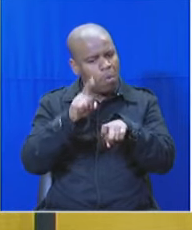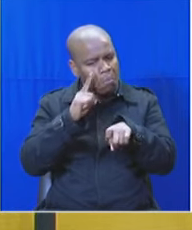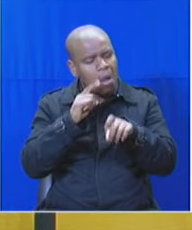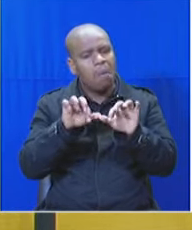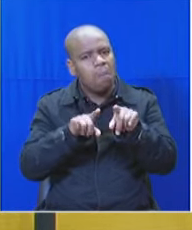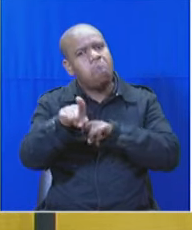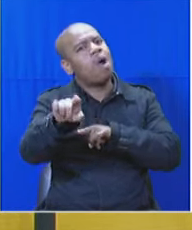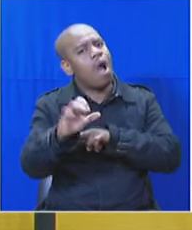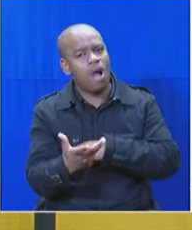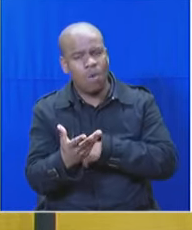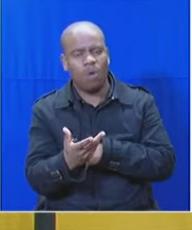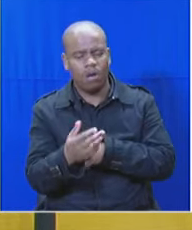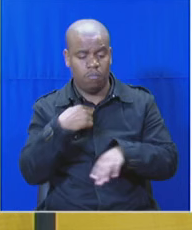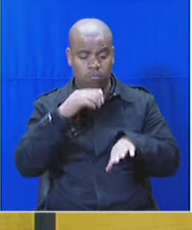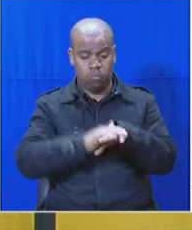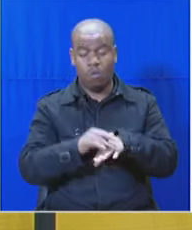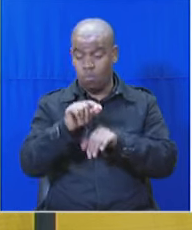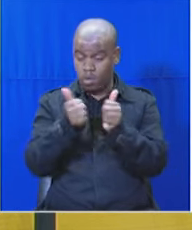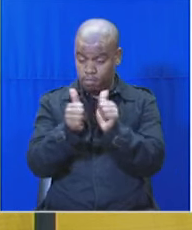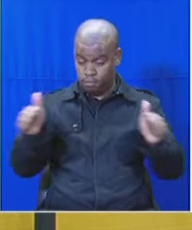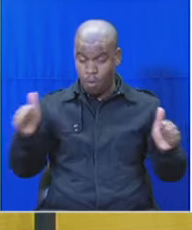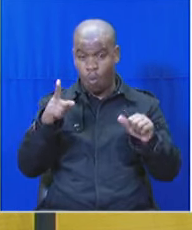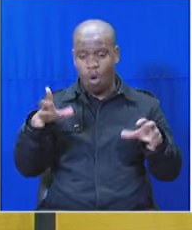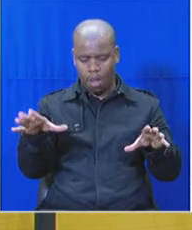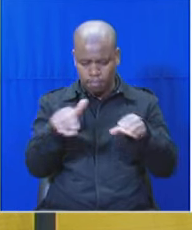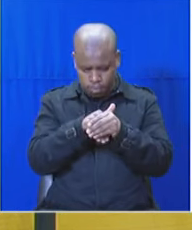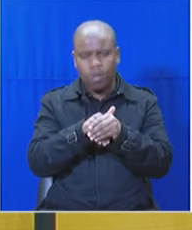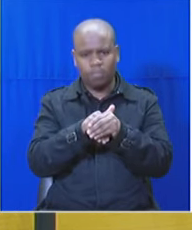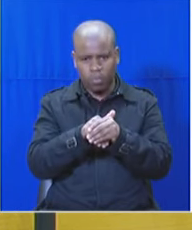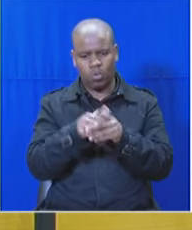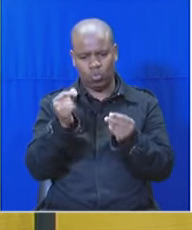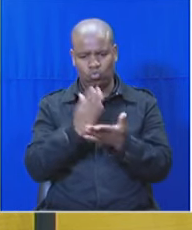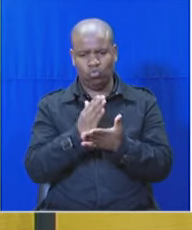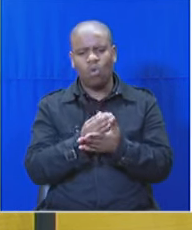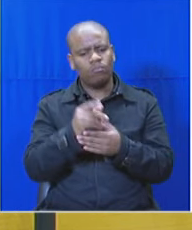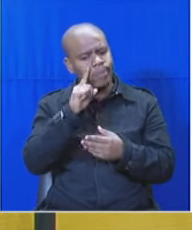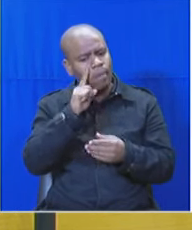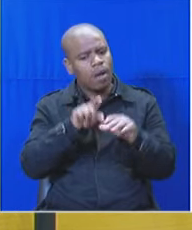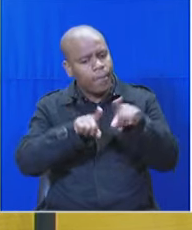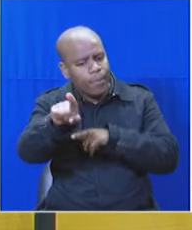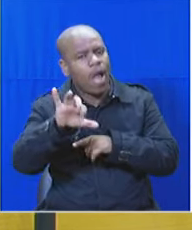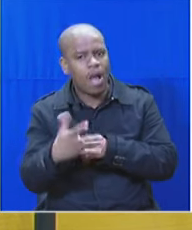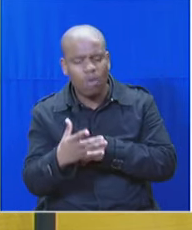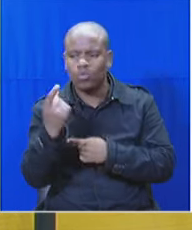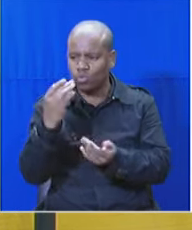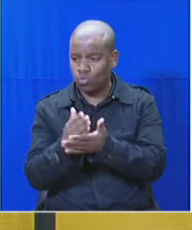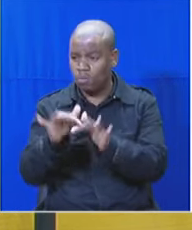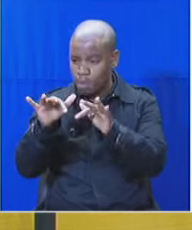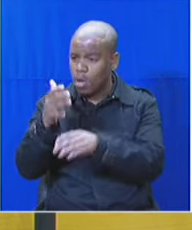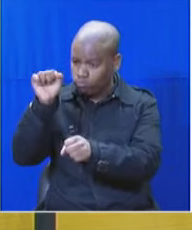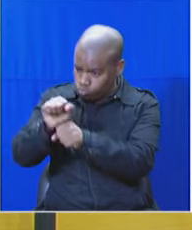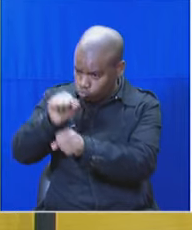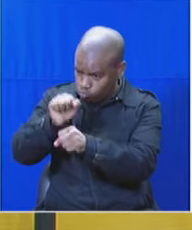to participate with all role players to make it succeed and to make people who work the land the owners of the